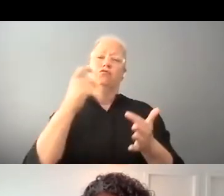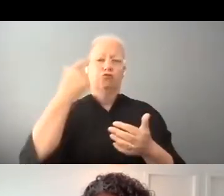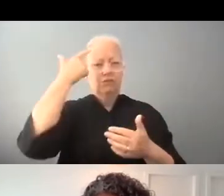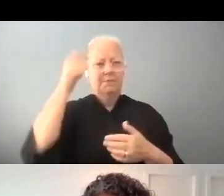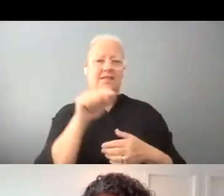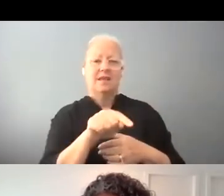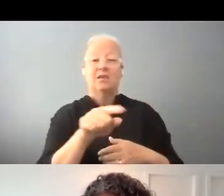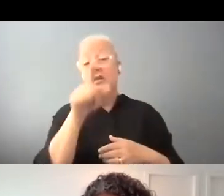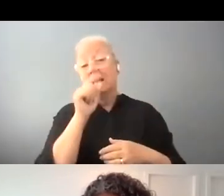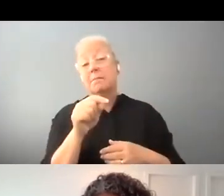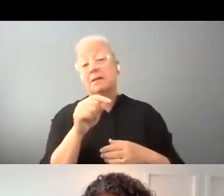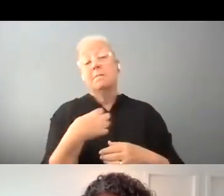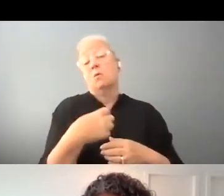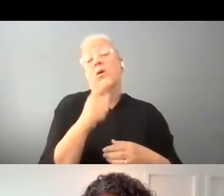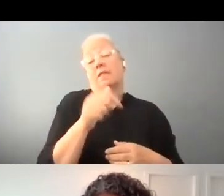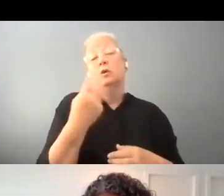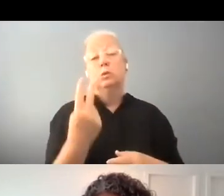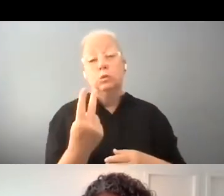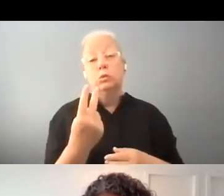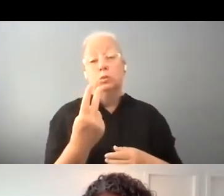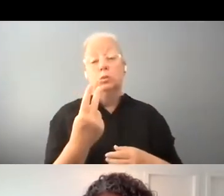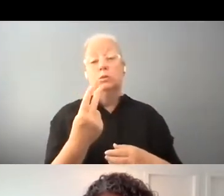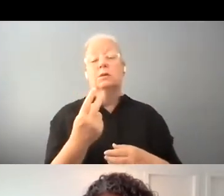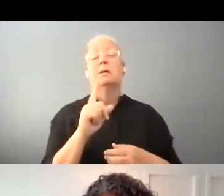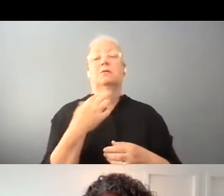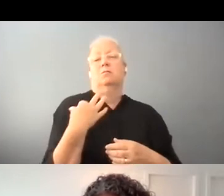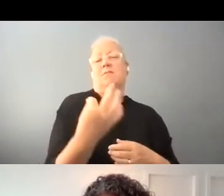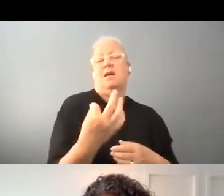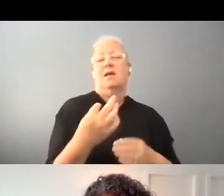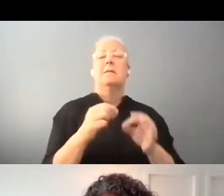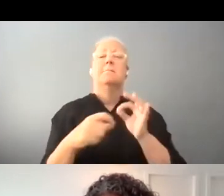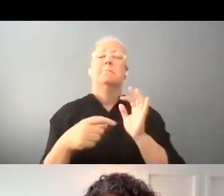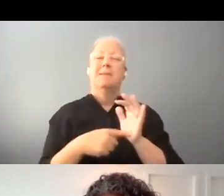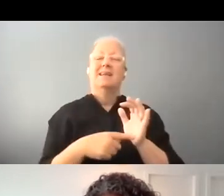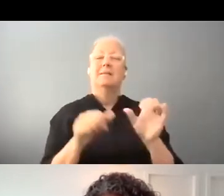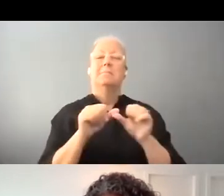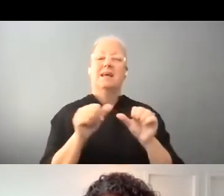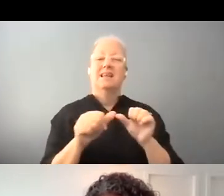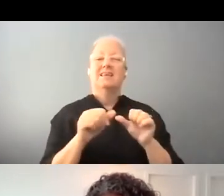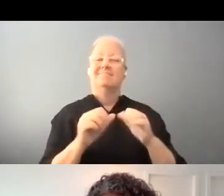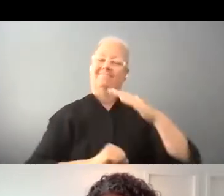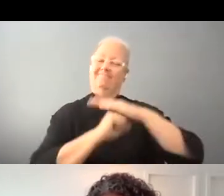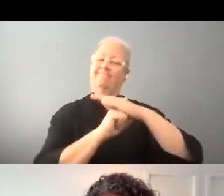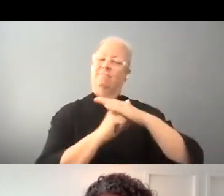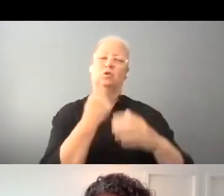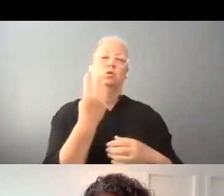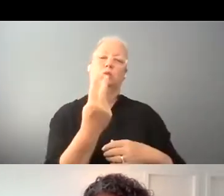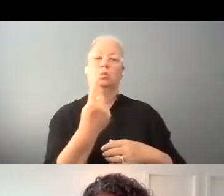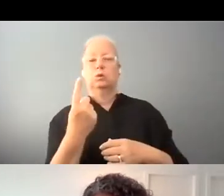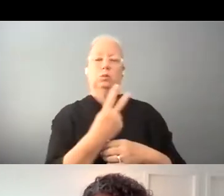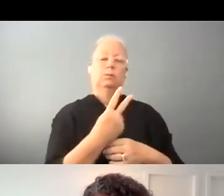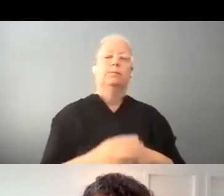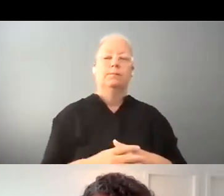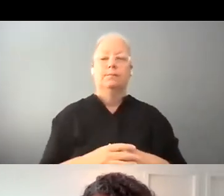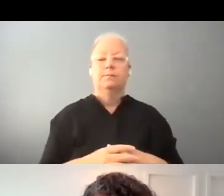more than 2 applications, but as I said, we'd like you to we'd recommend that you're on no more than 2, but that's not hard and fast.